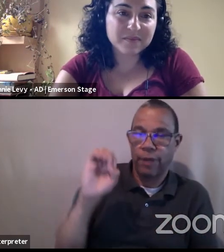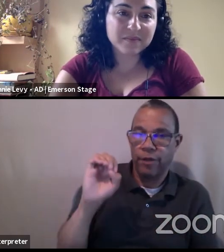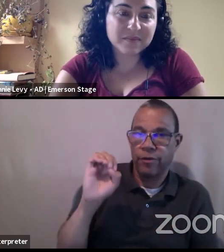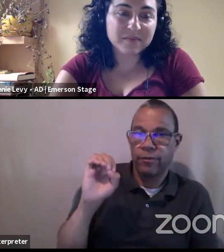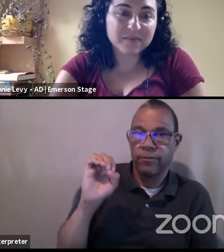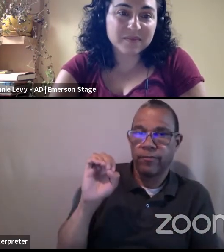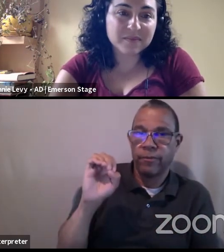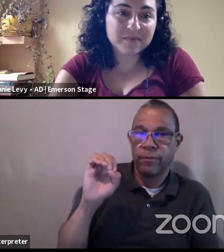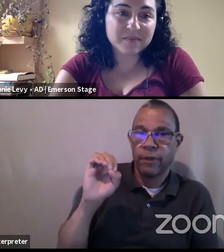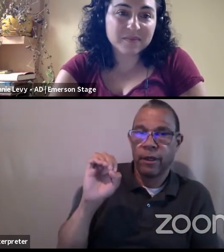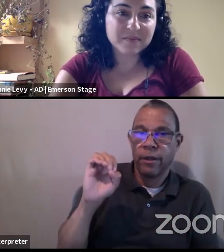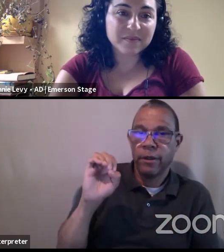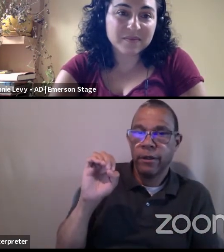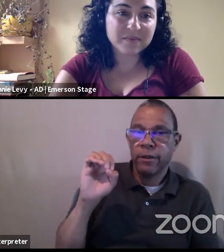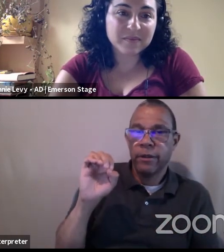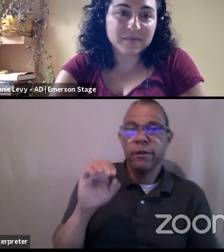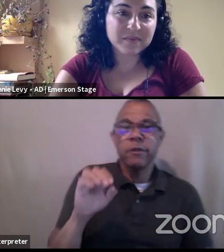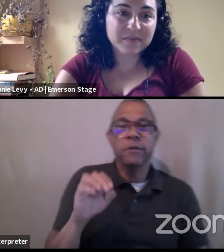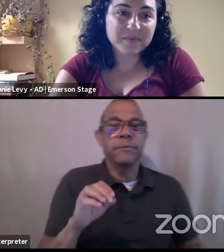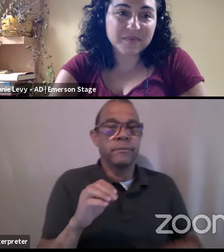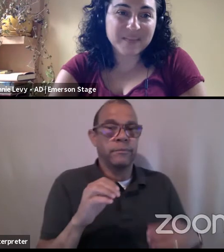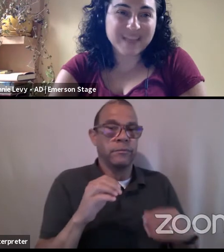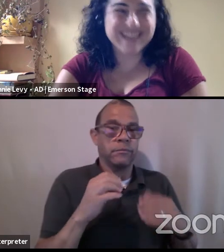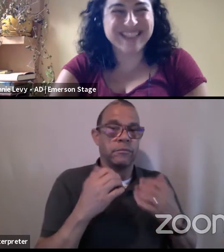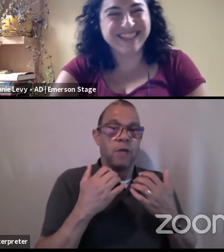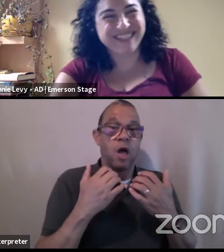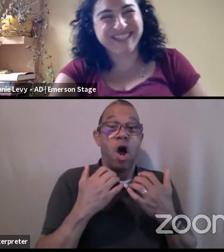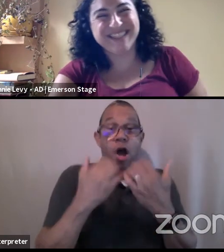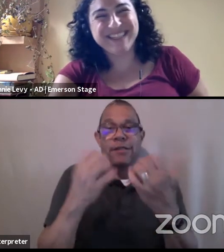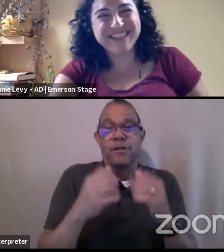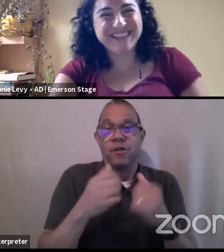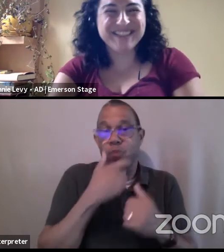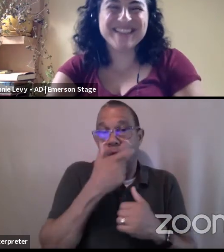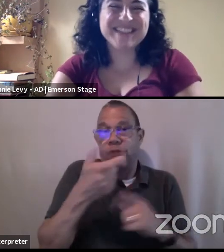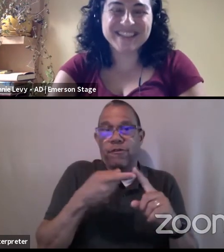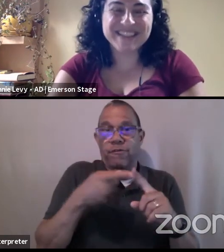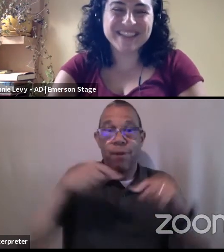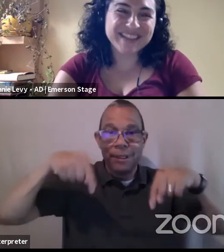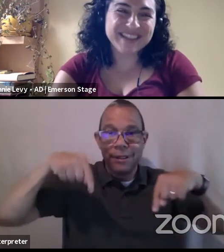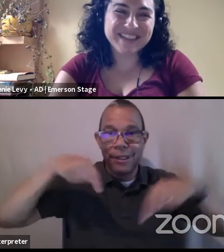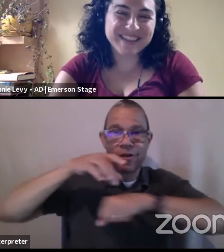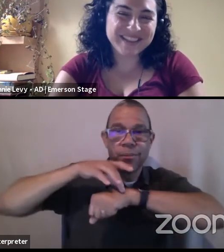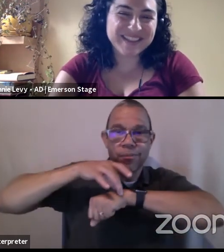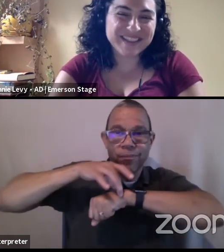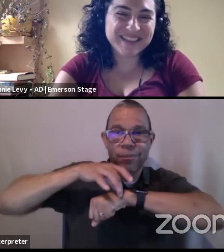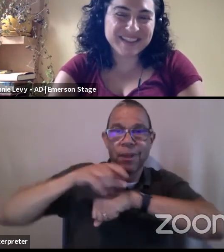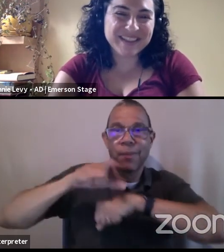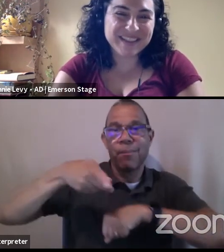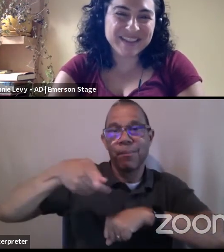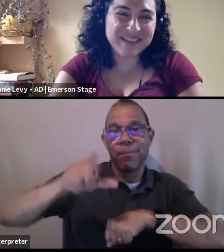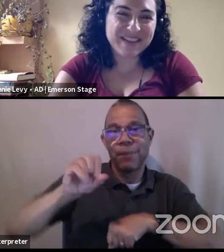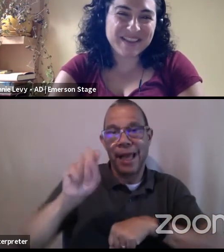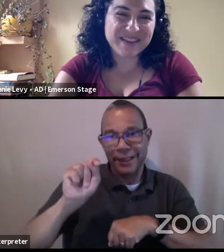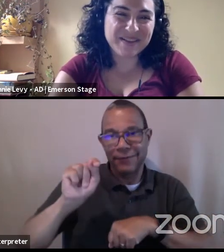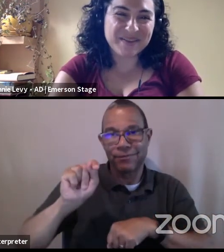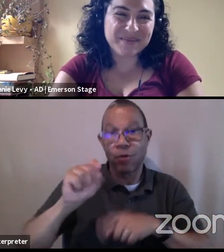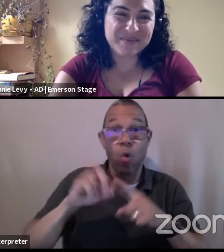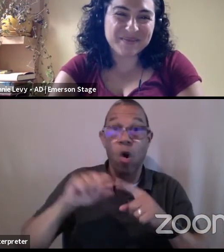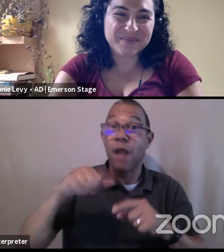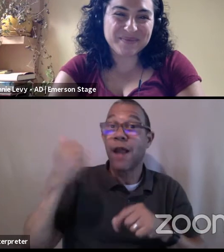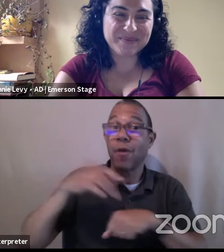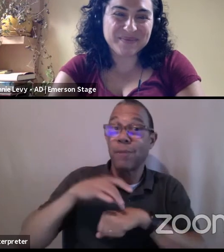watching it from, uh, this planet or another planet, or, uh, the online theater, uh, happens